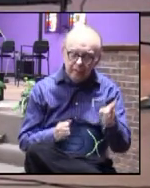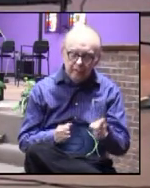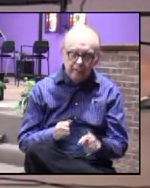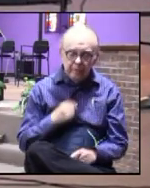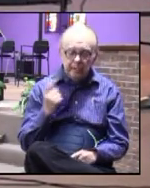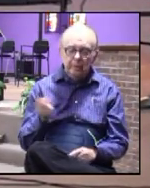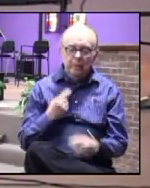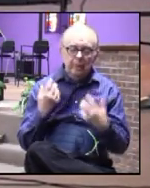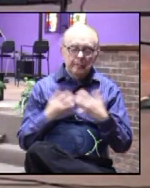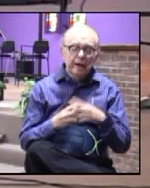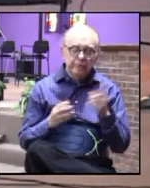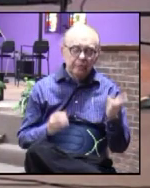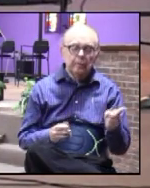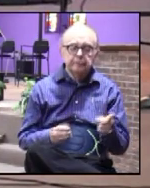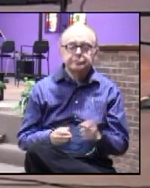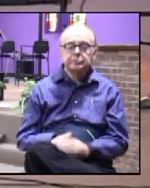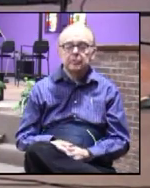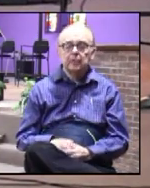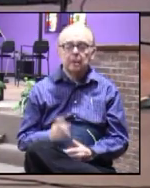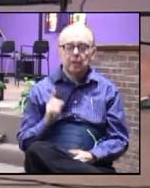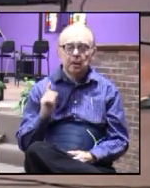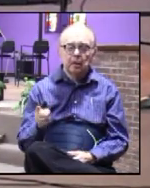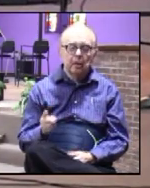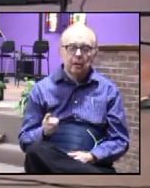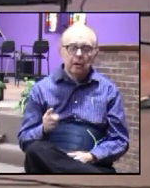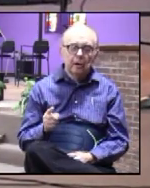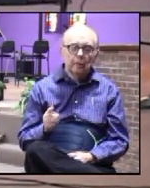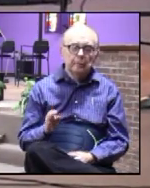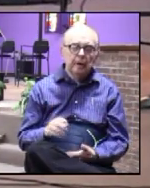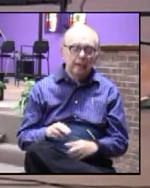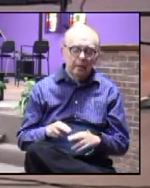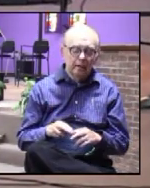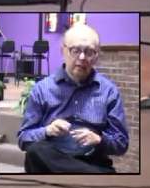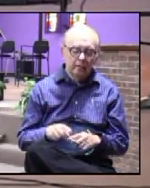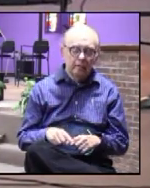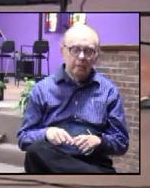only will it fit you, it will be light.